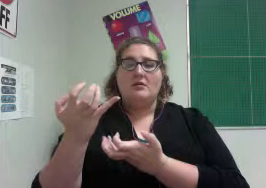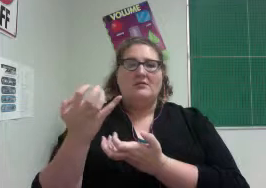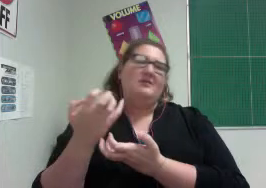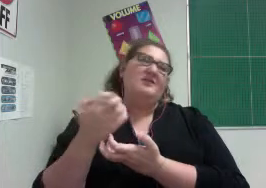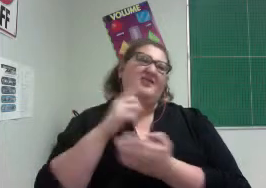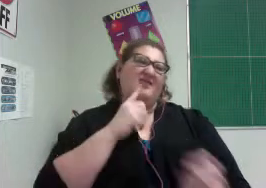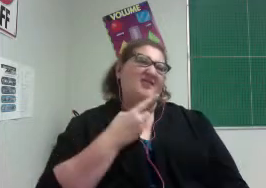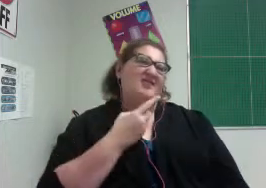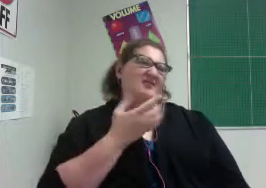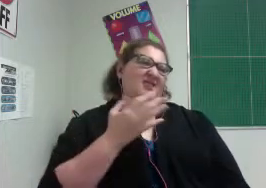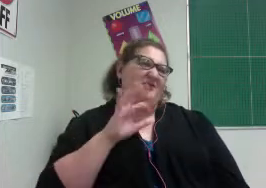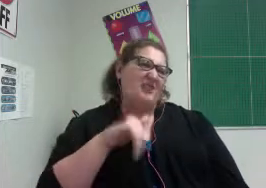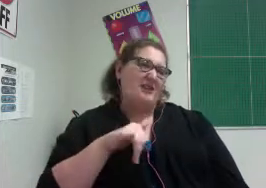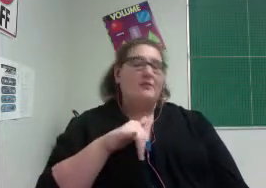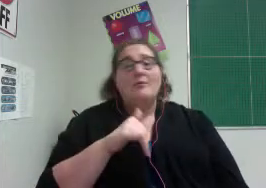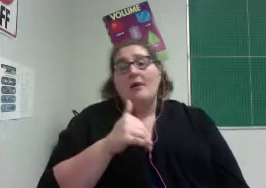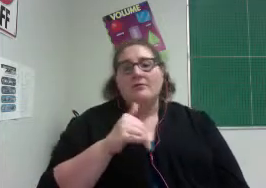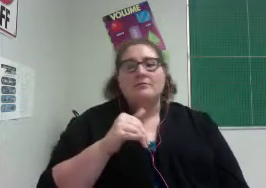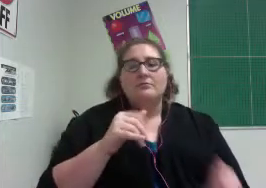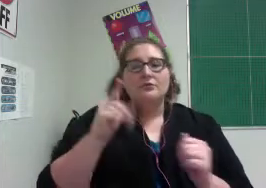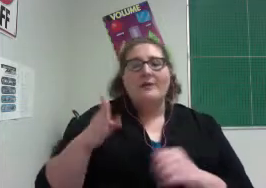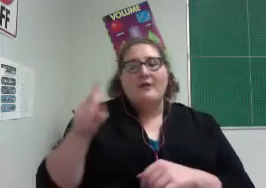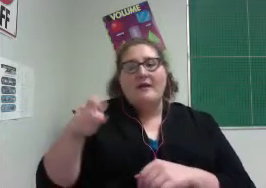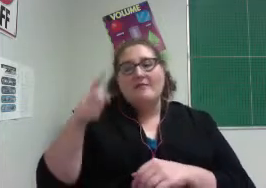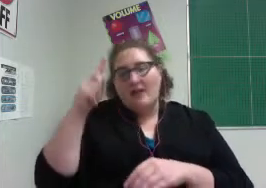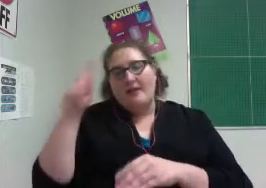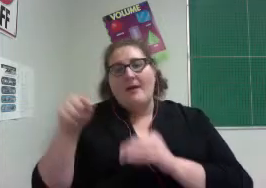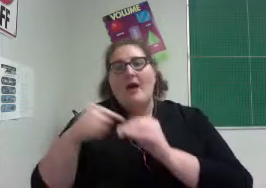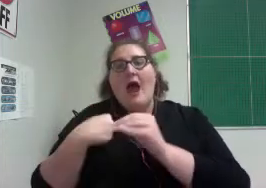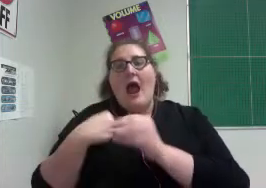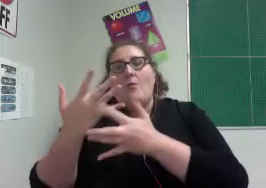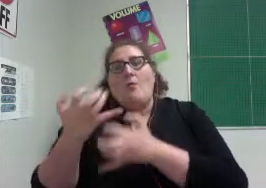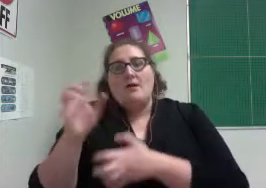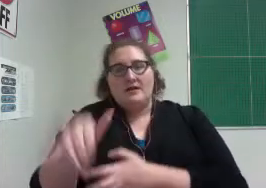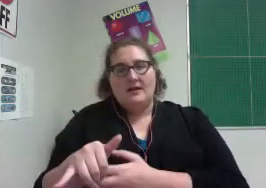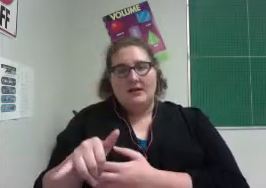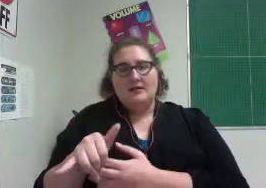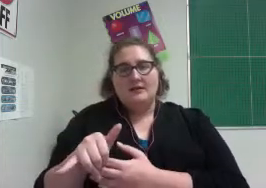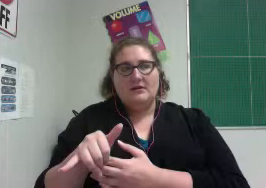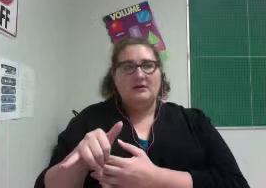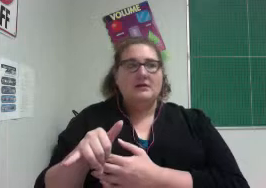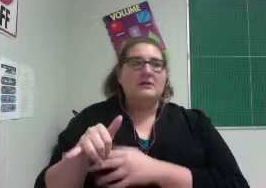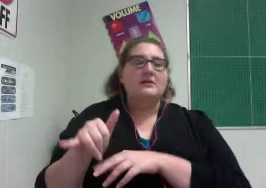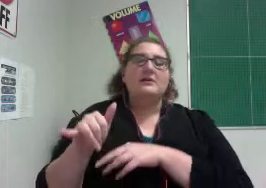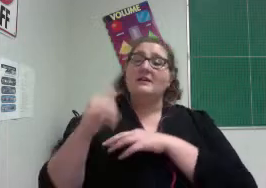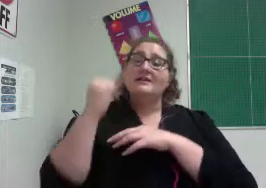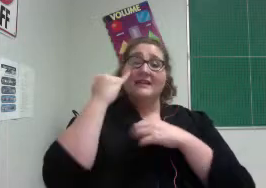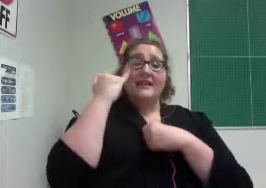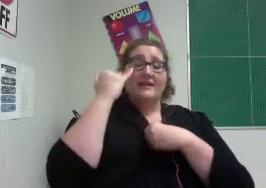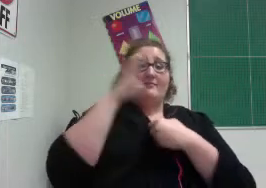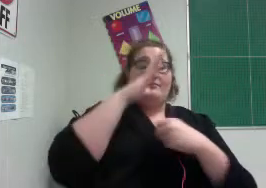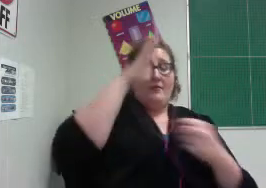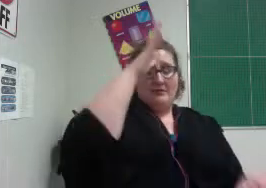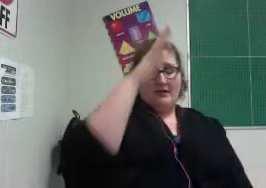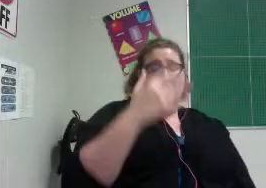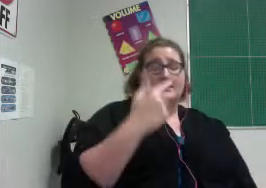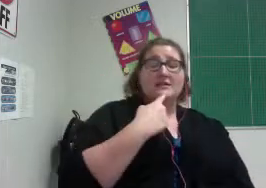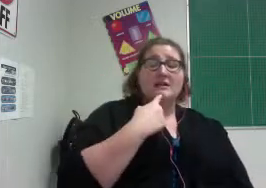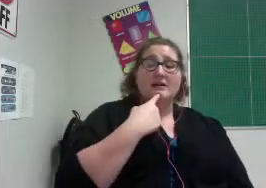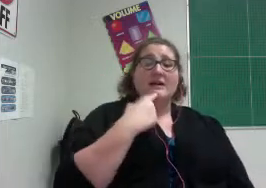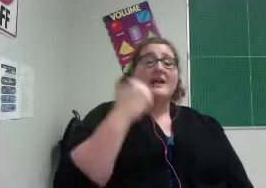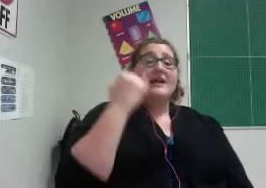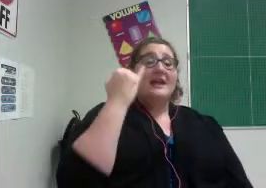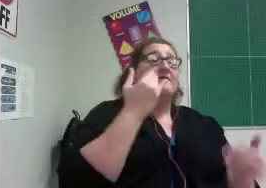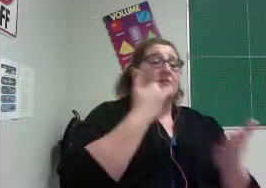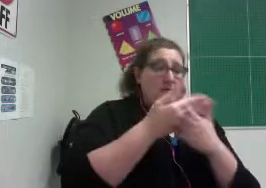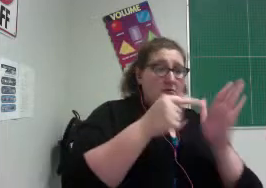want, even if you're suddenly going, well, I didn't want that. Well, that's how you have to look at the conclusion statement, that it's something that you wanted. Because what if they said, if